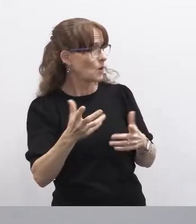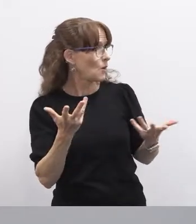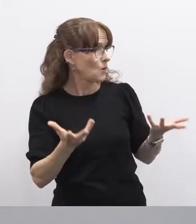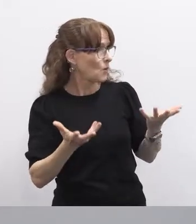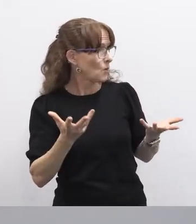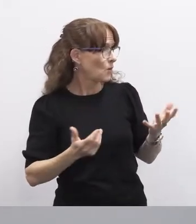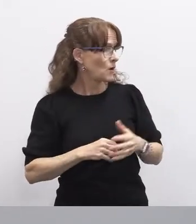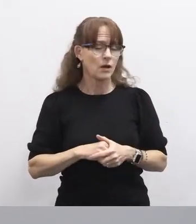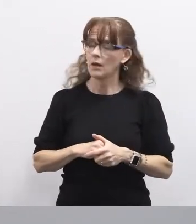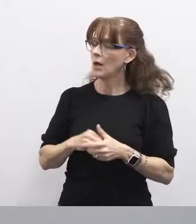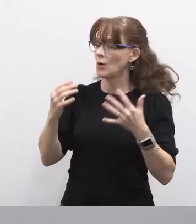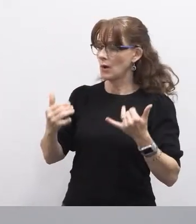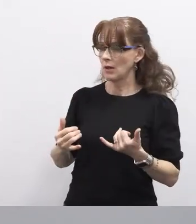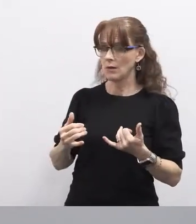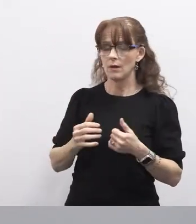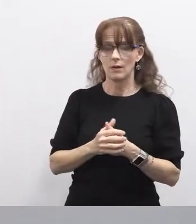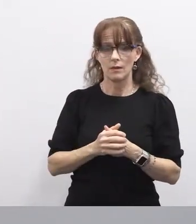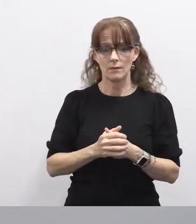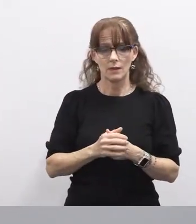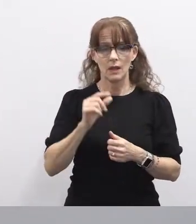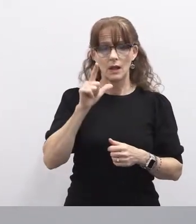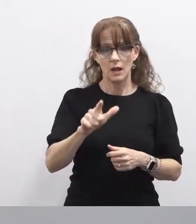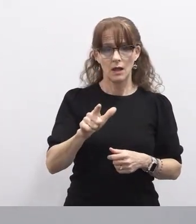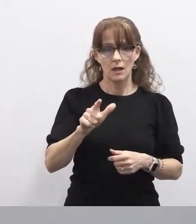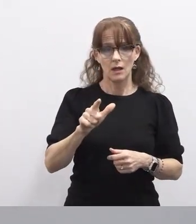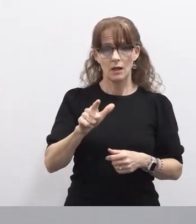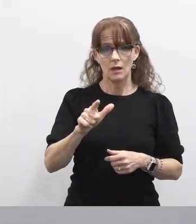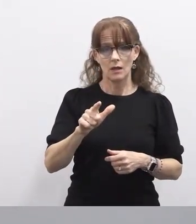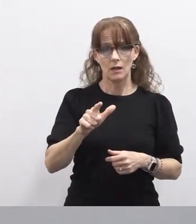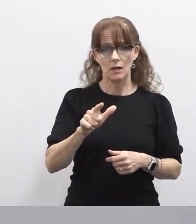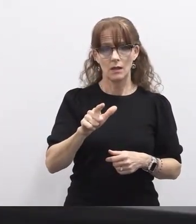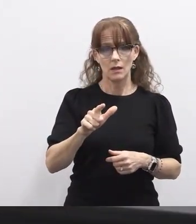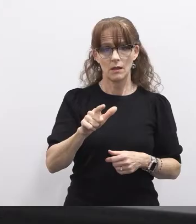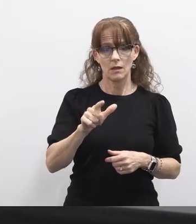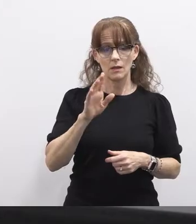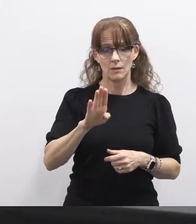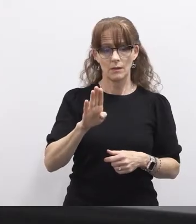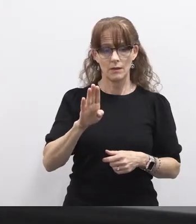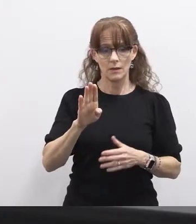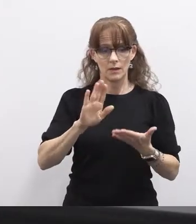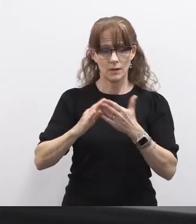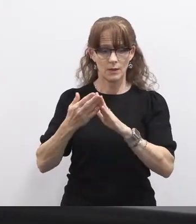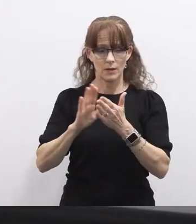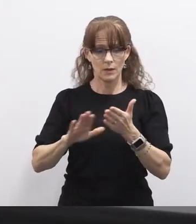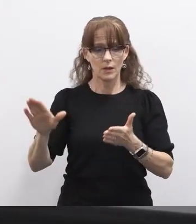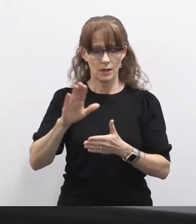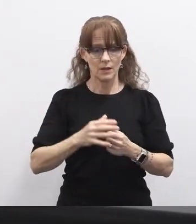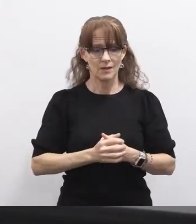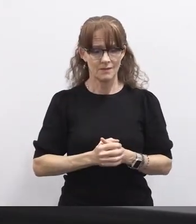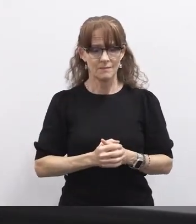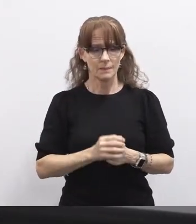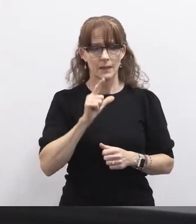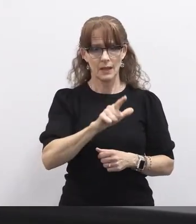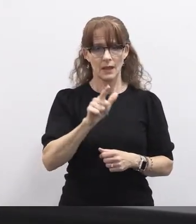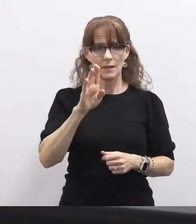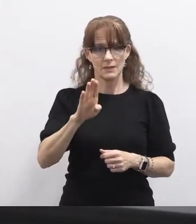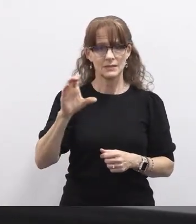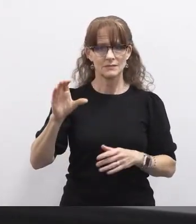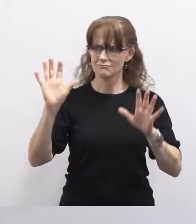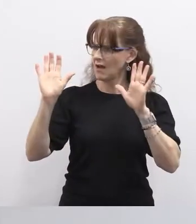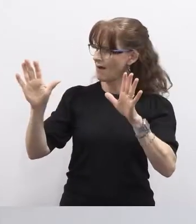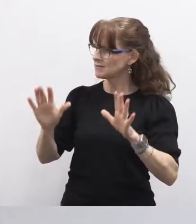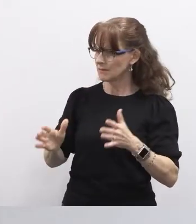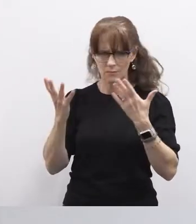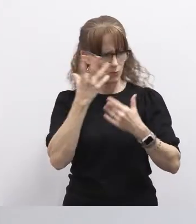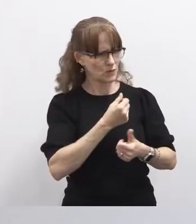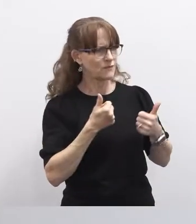attend? Currently, right now, the Long Beach College. Uh-huh. Long Beach City College? Yes. Awesome. Awesome.